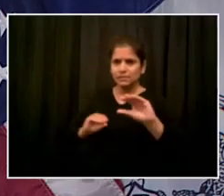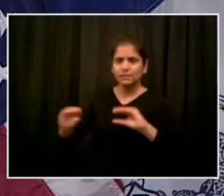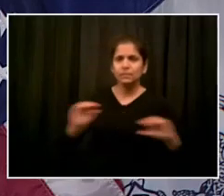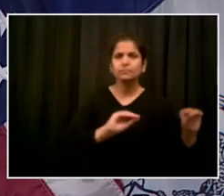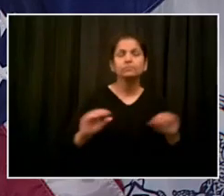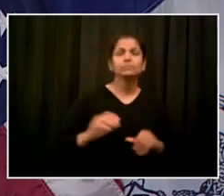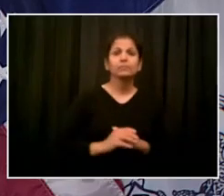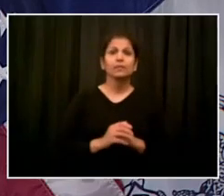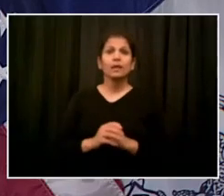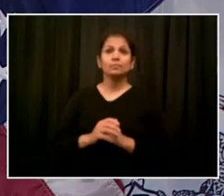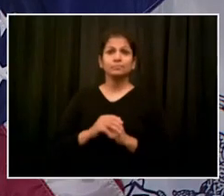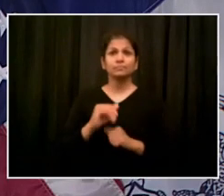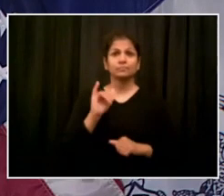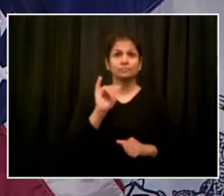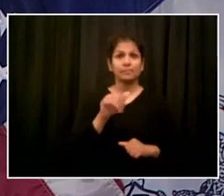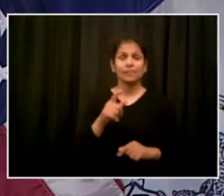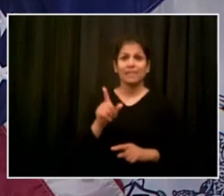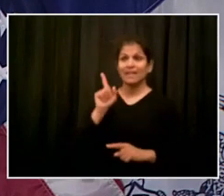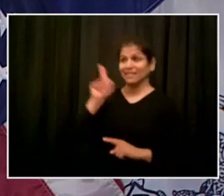gave itself